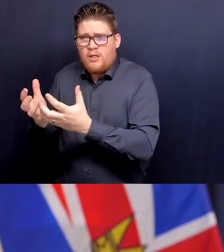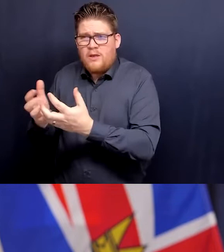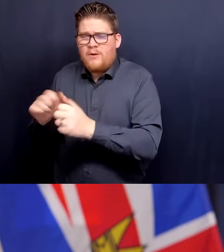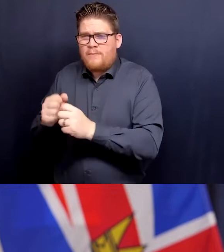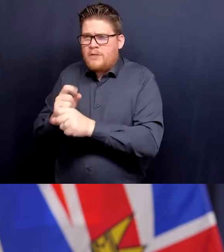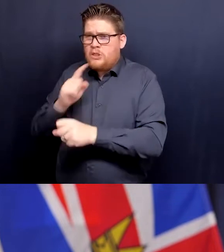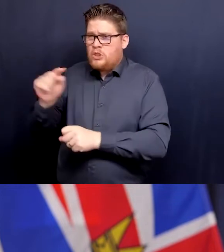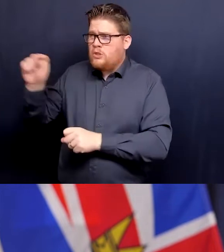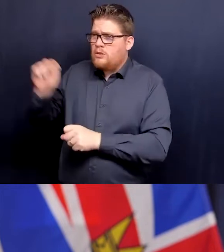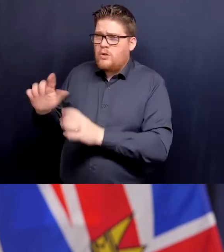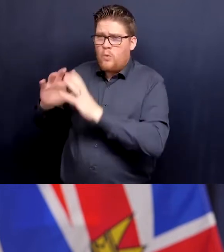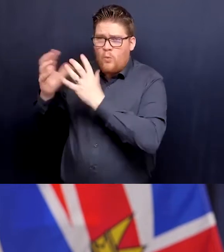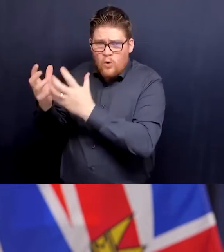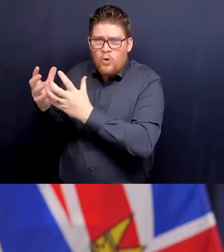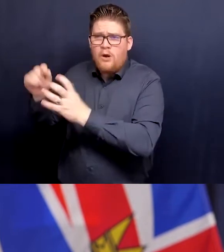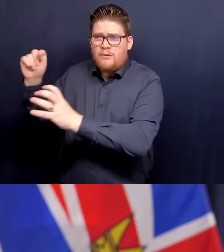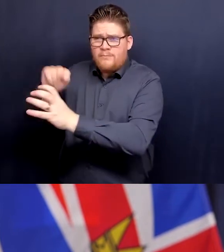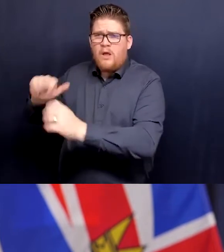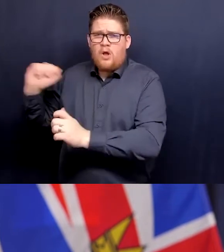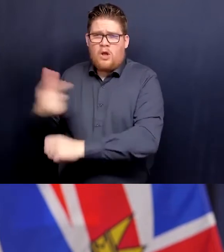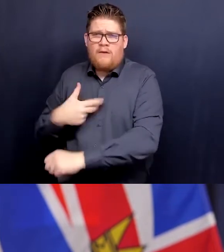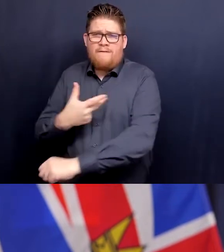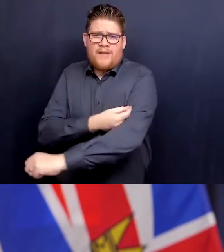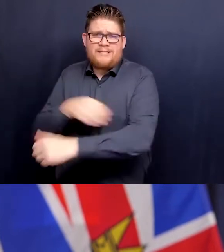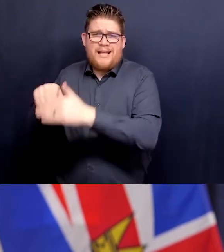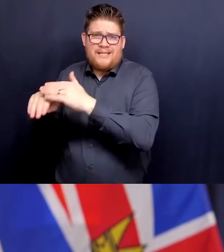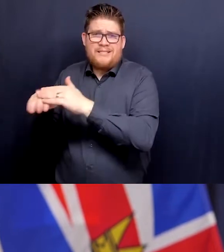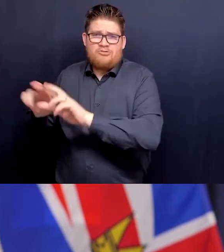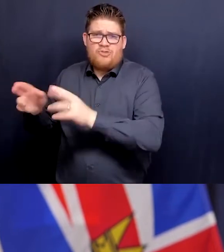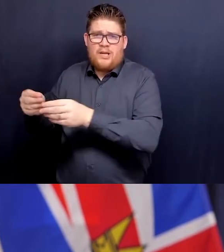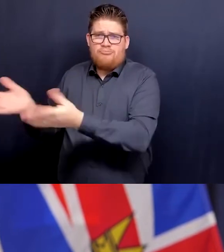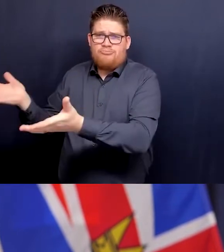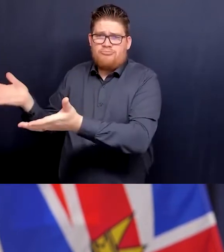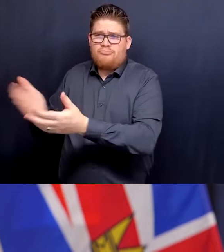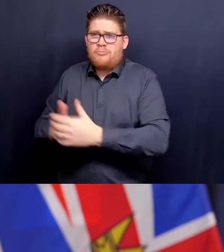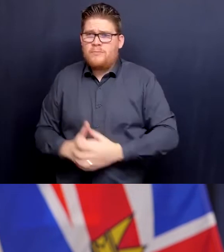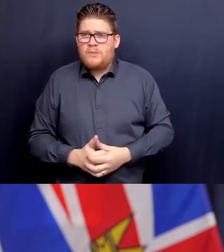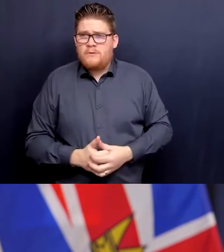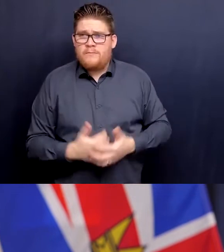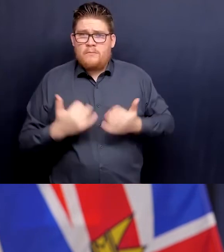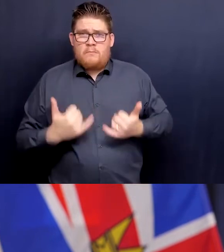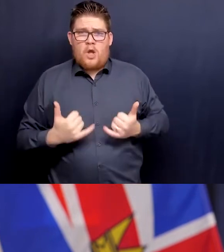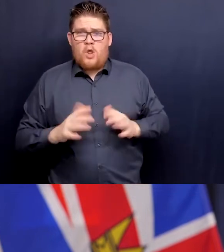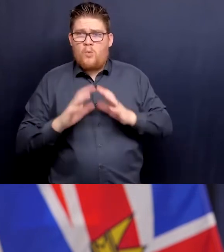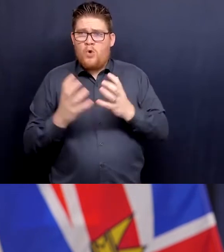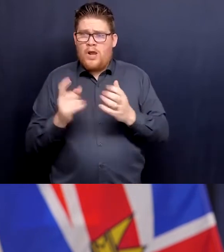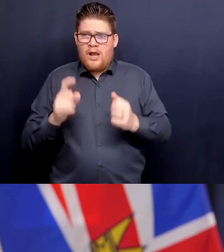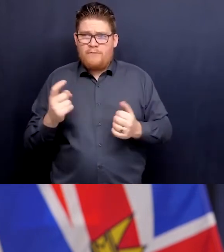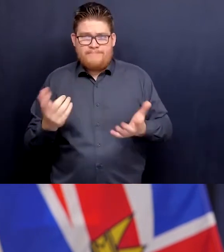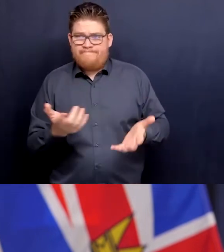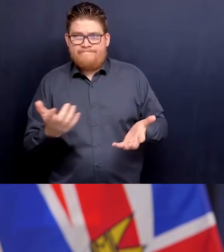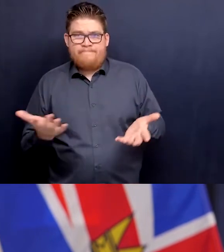fundamental lesson of the COVID-19 pandemic in our modern world is that events that happen and viruses that